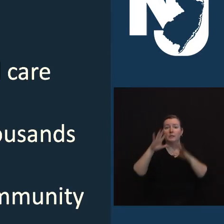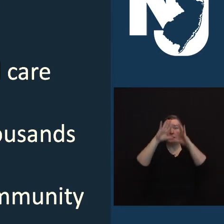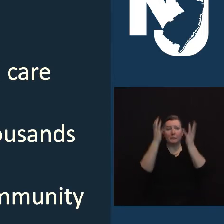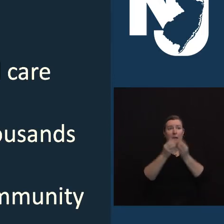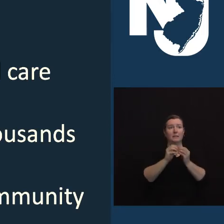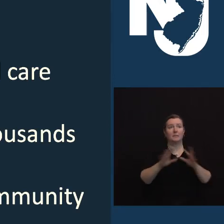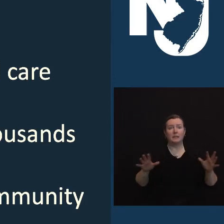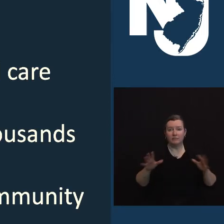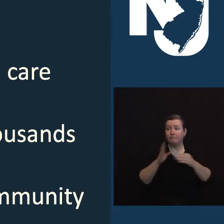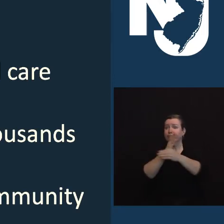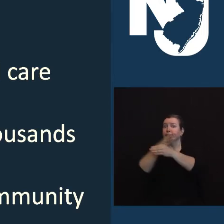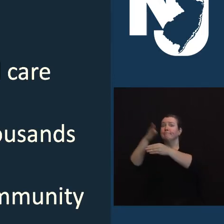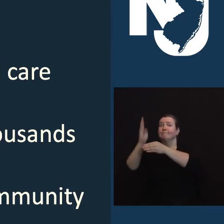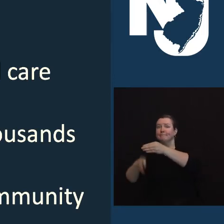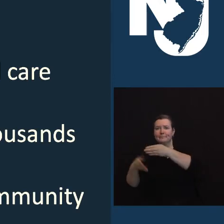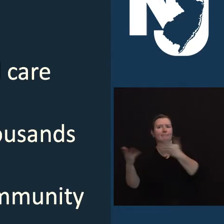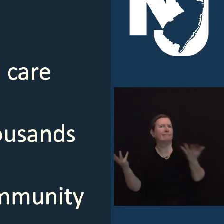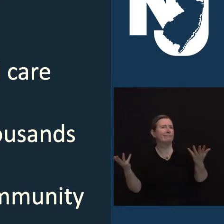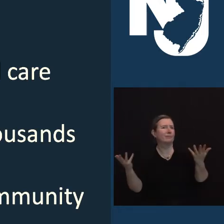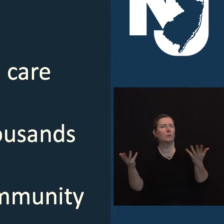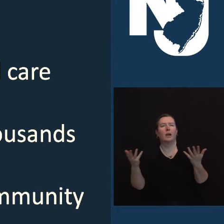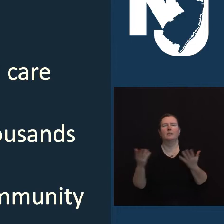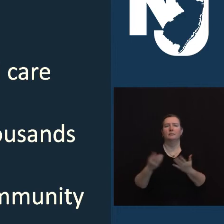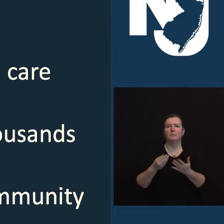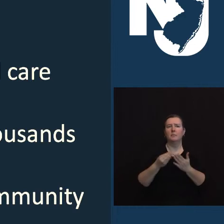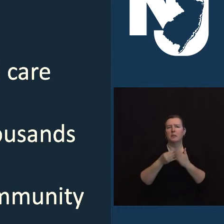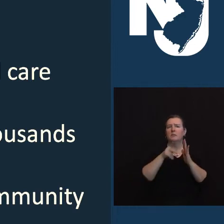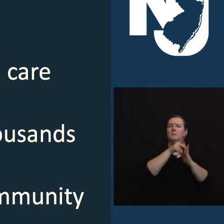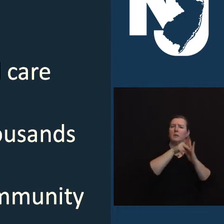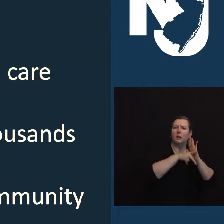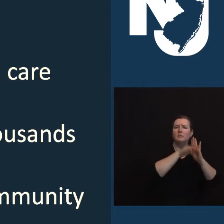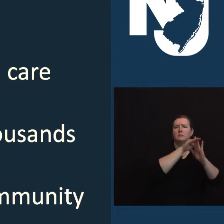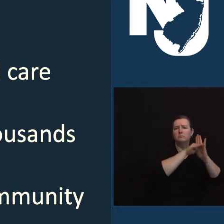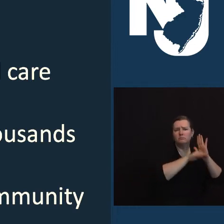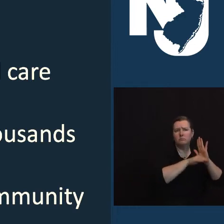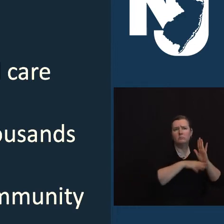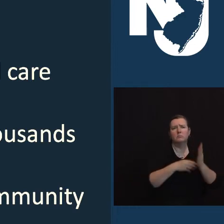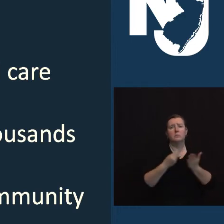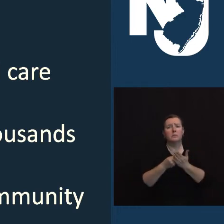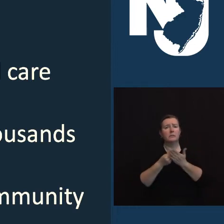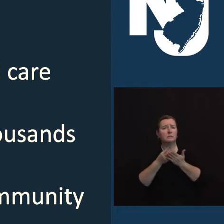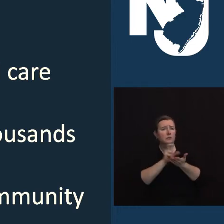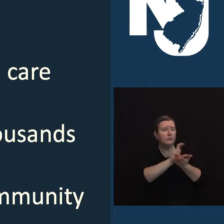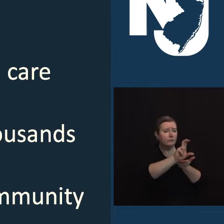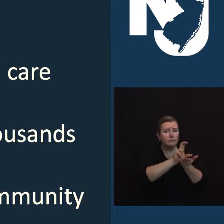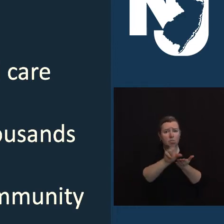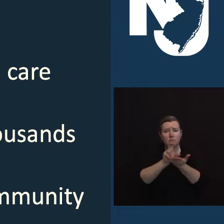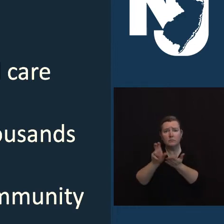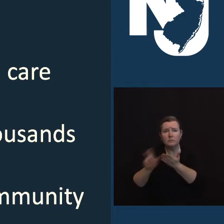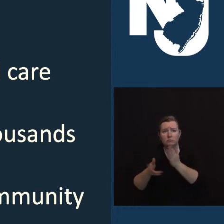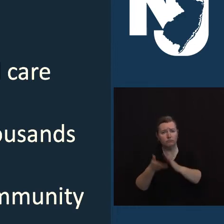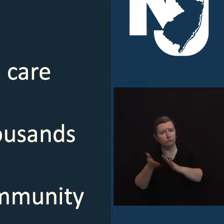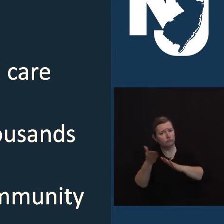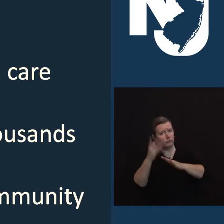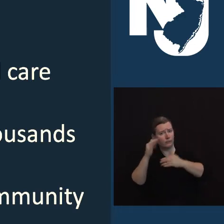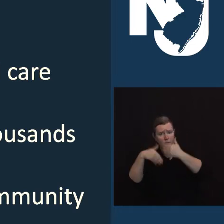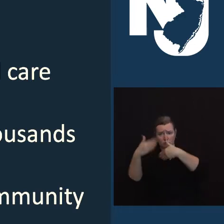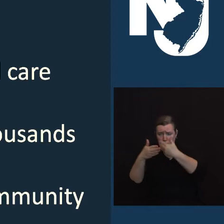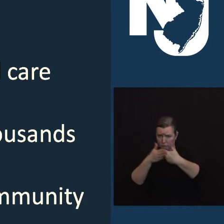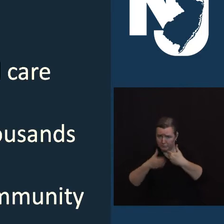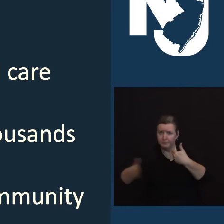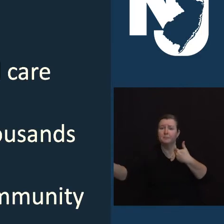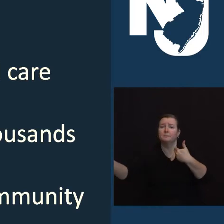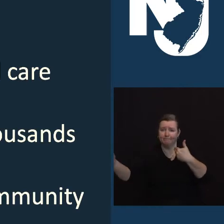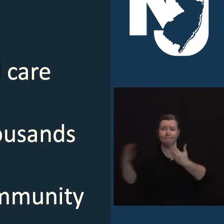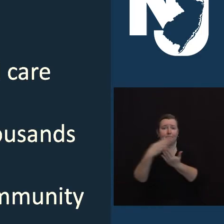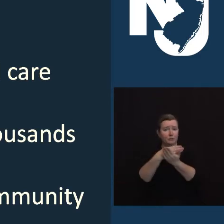smart policies and key investments that will move us ever forward. I'm proud of what our budget can achieve. The first full